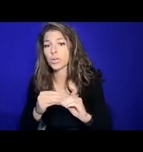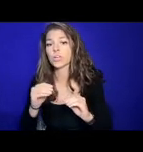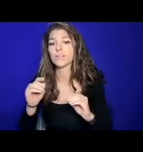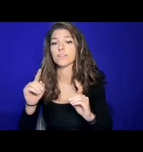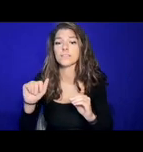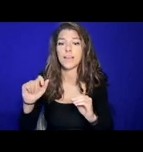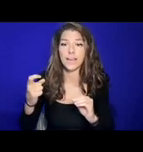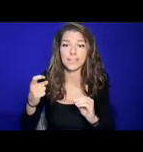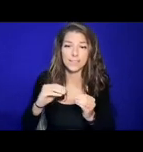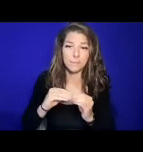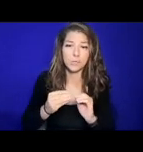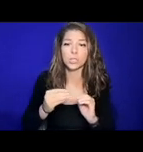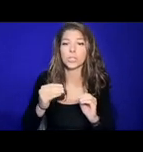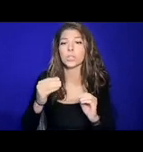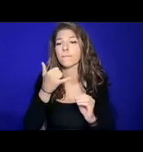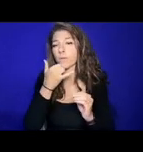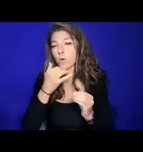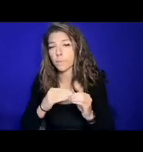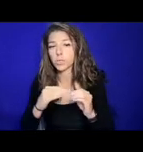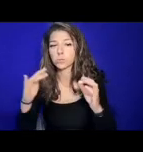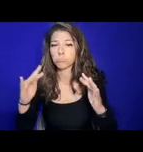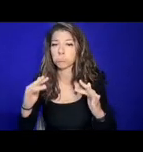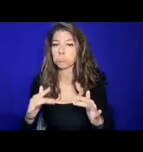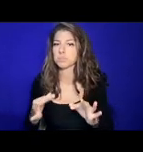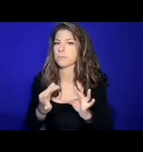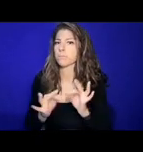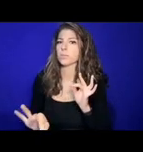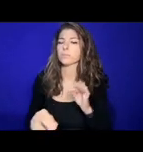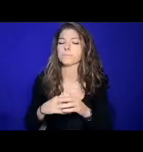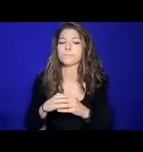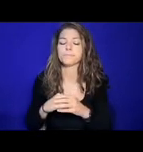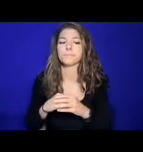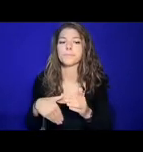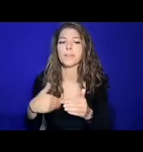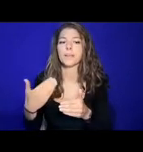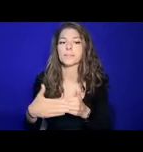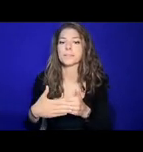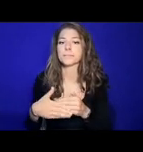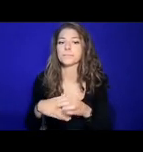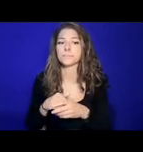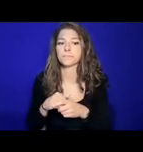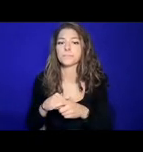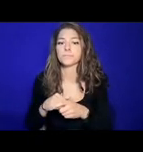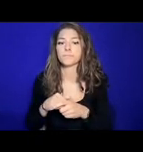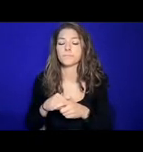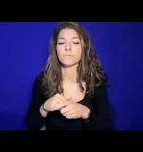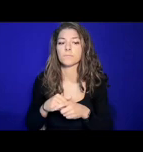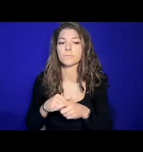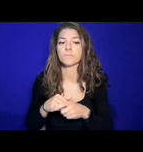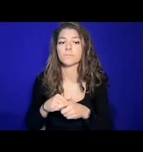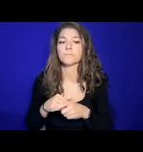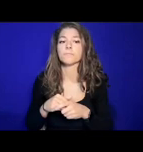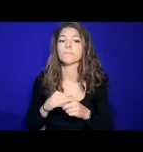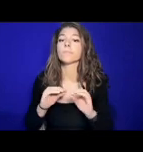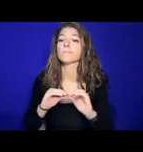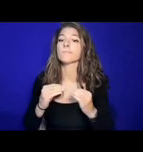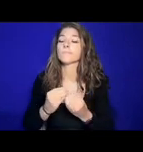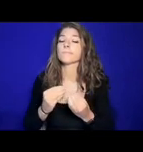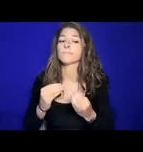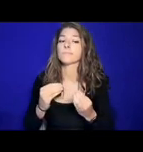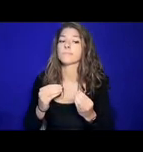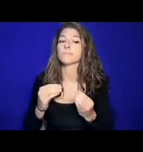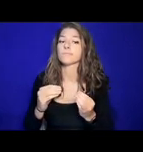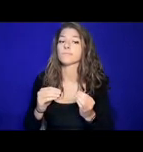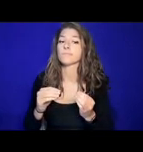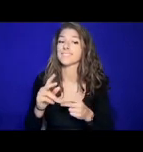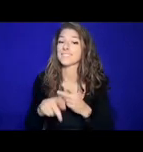tax number, phone numbers, etc. We can go to the next slide. We ask the organizations to